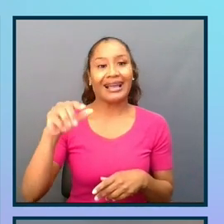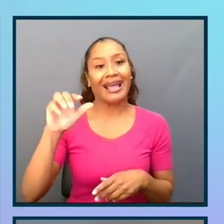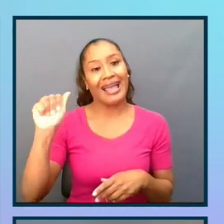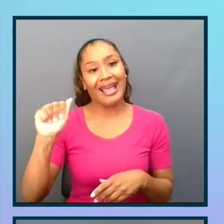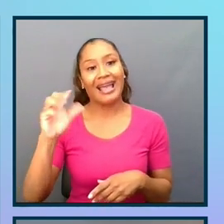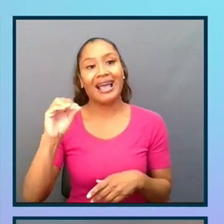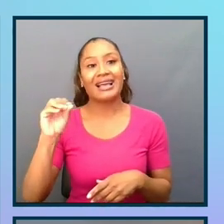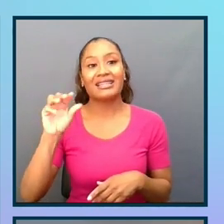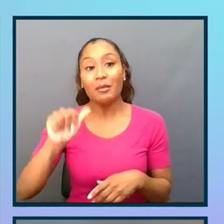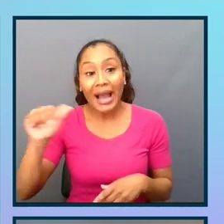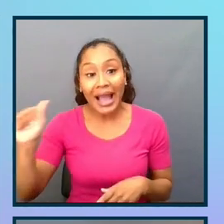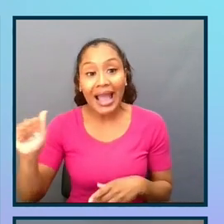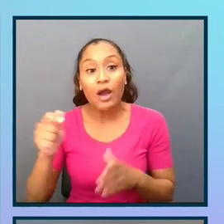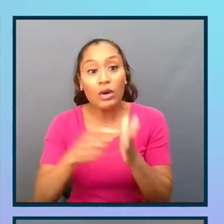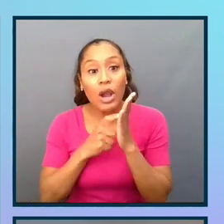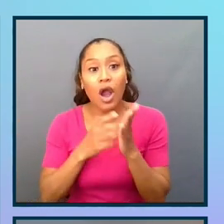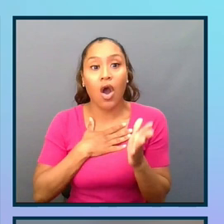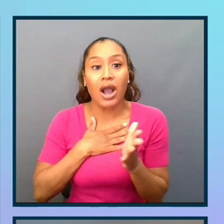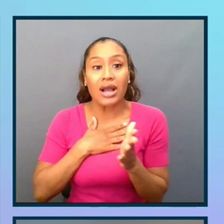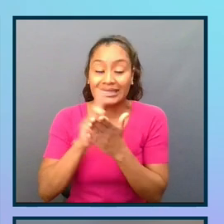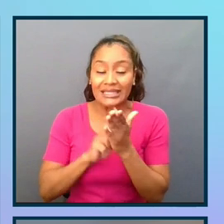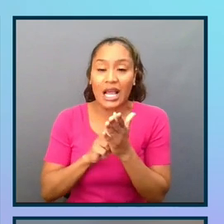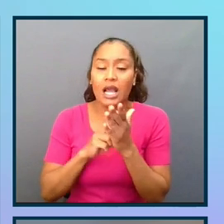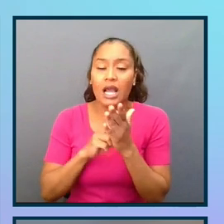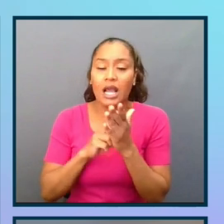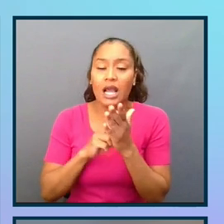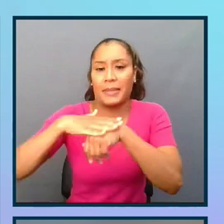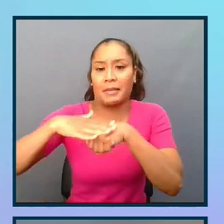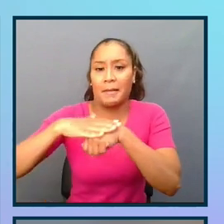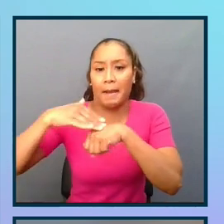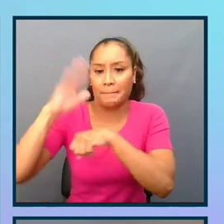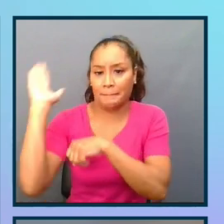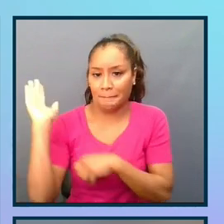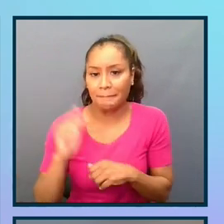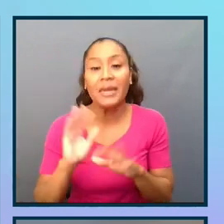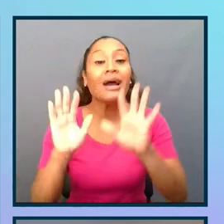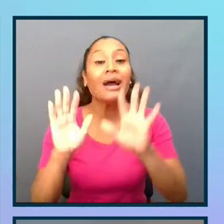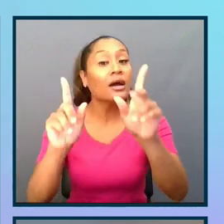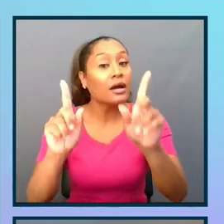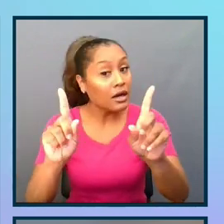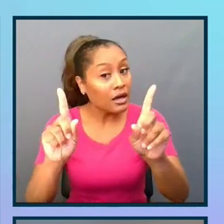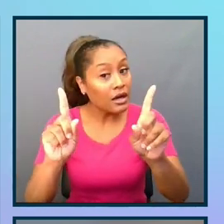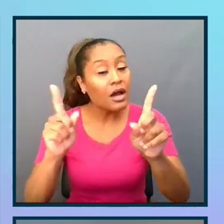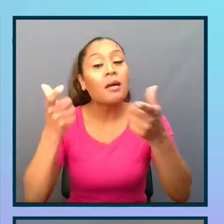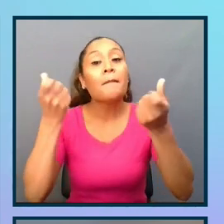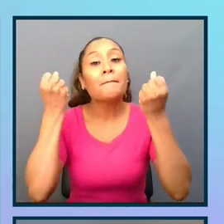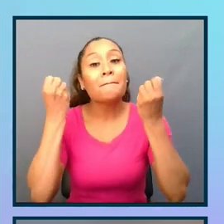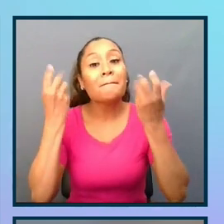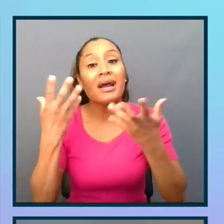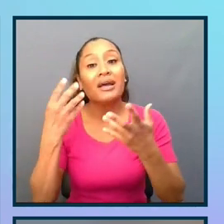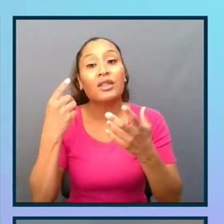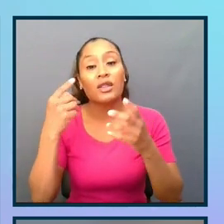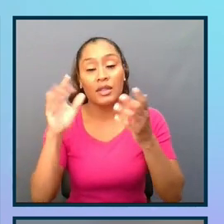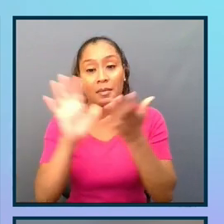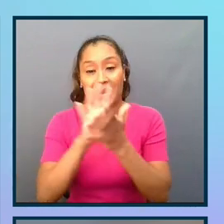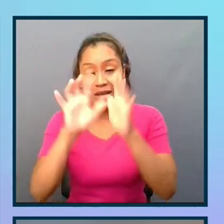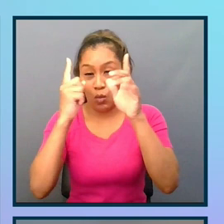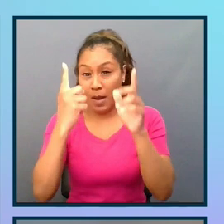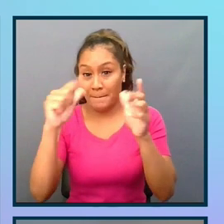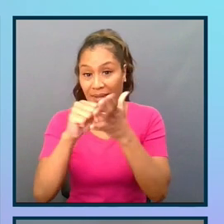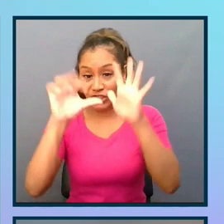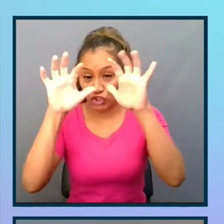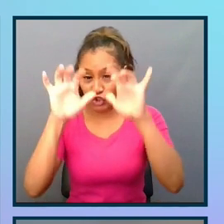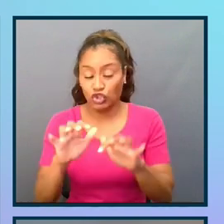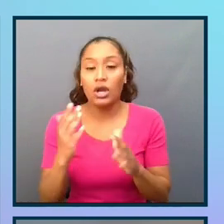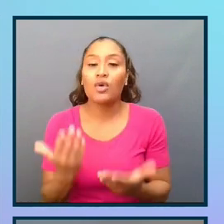to ensure our designs are at least providing the bare minimum. However, a large portion of our one pagers also have recommendations